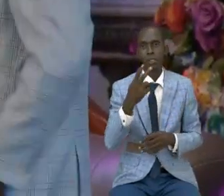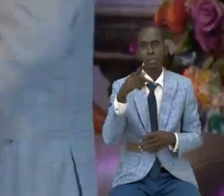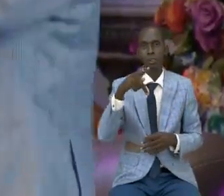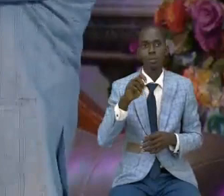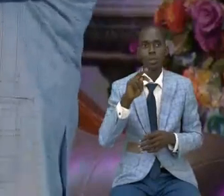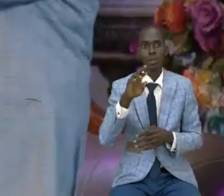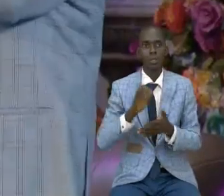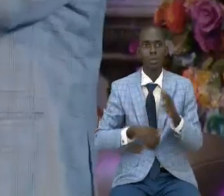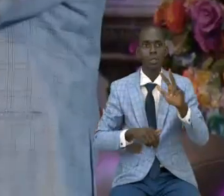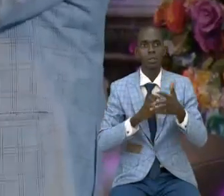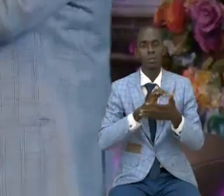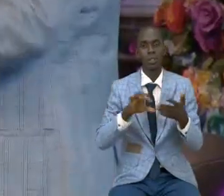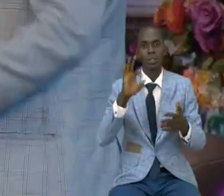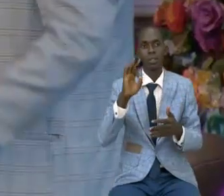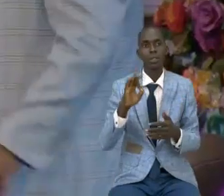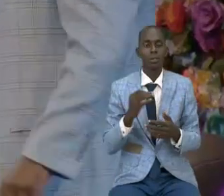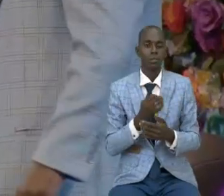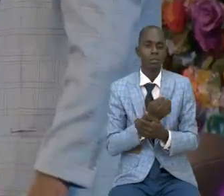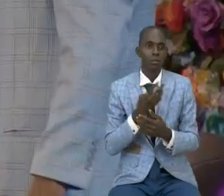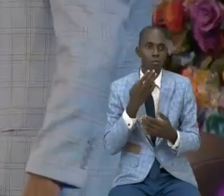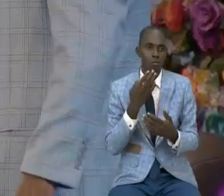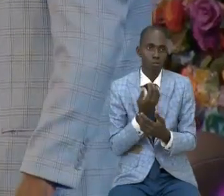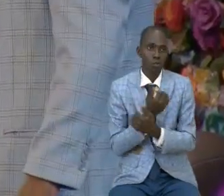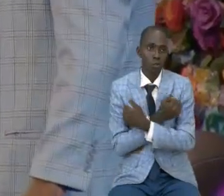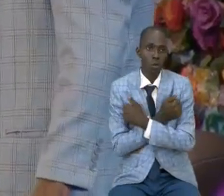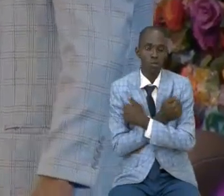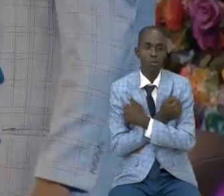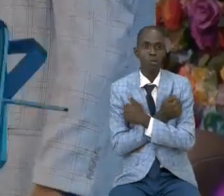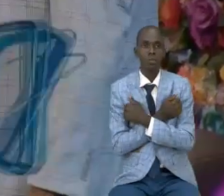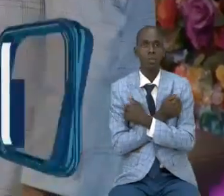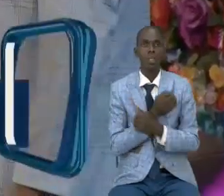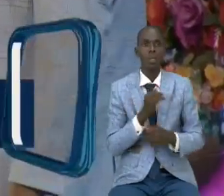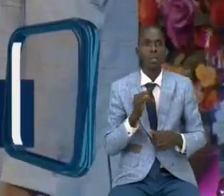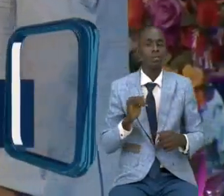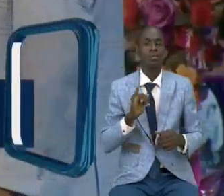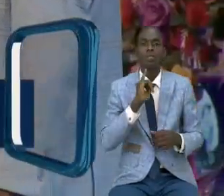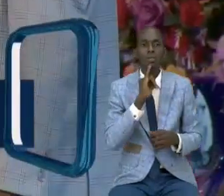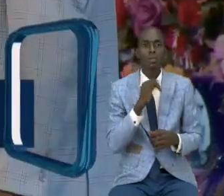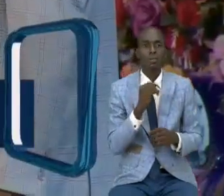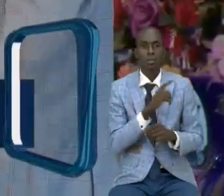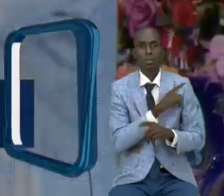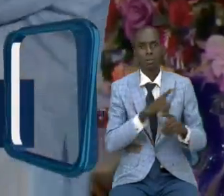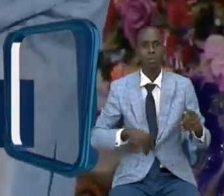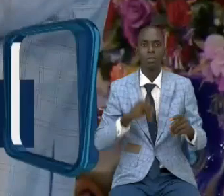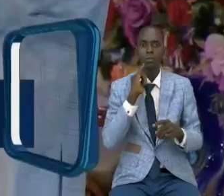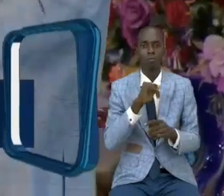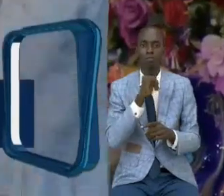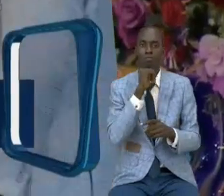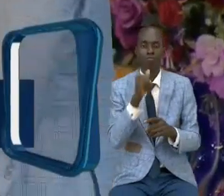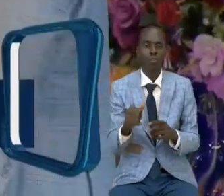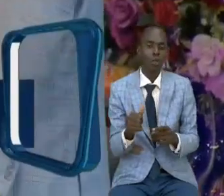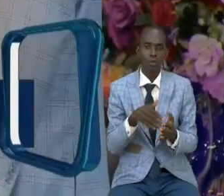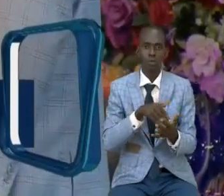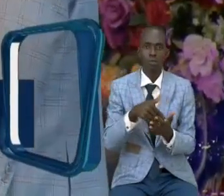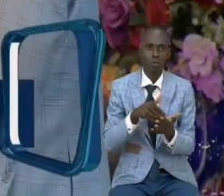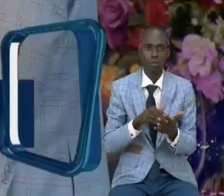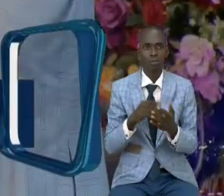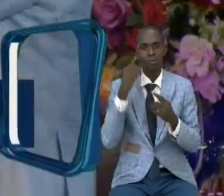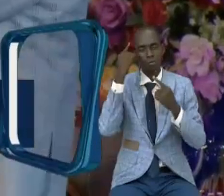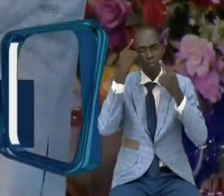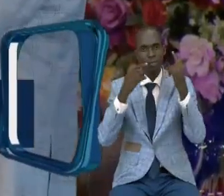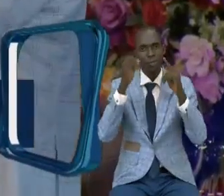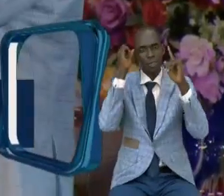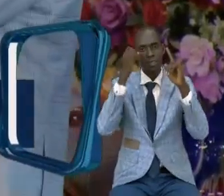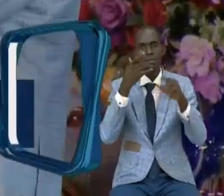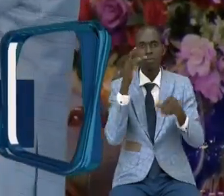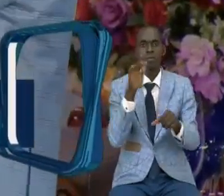3, verse 9, look at this. It says, the Lord is not slack concerning his promise,